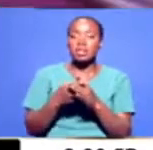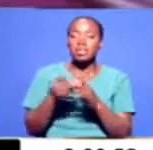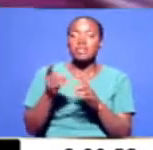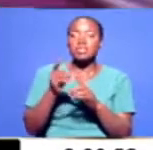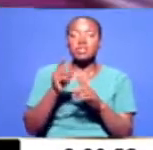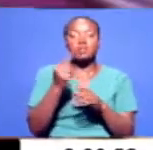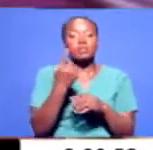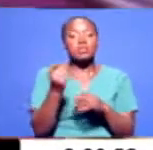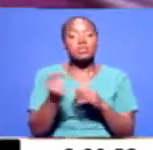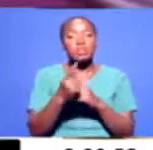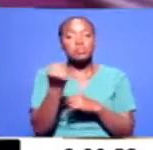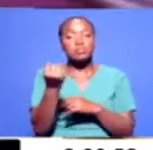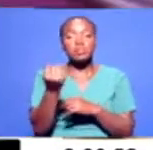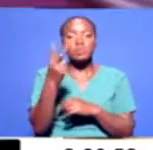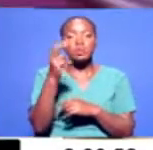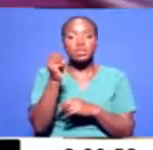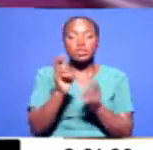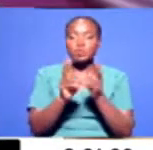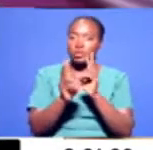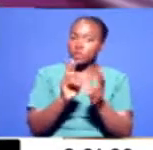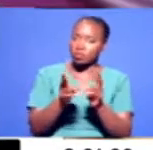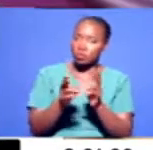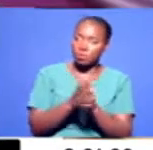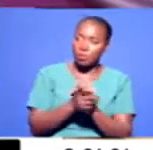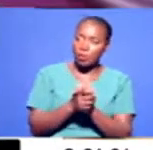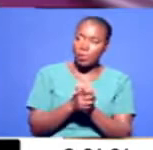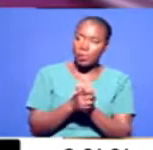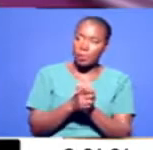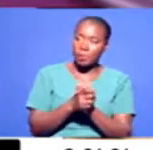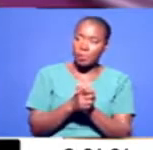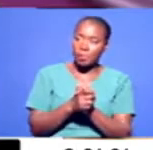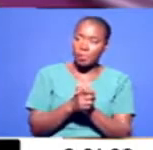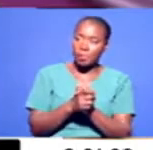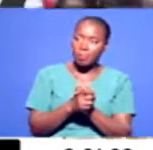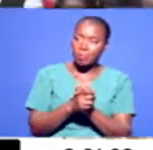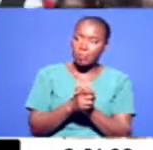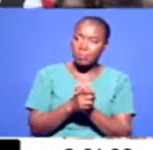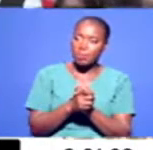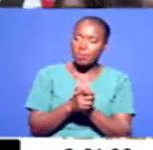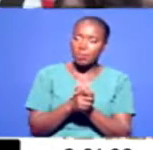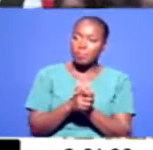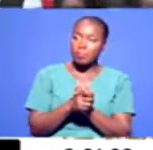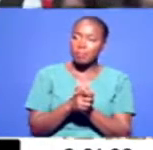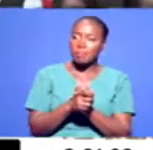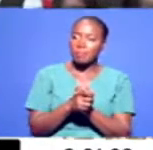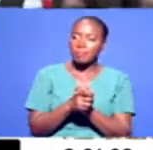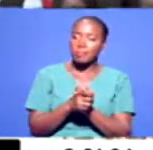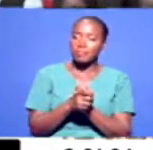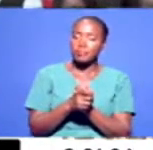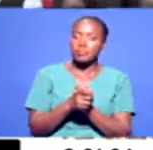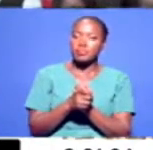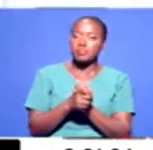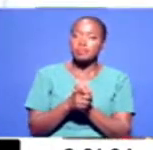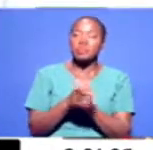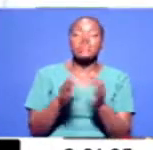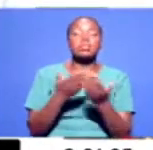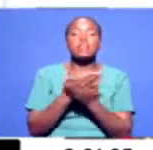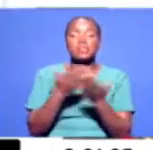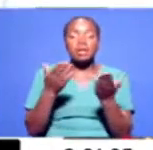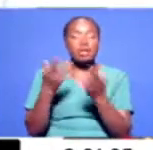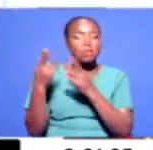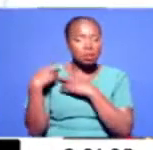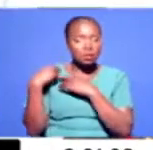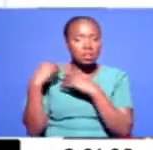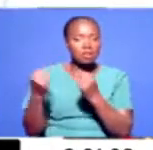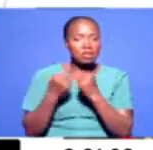of May 2022. Yani leo. The head of state lauded the role and resilience of